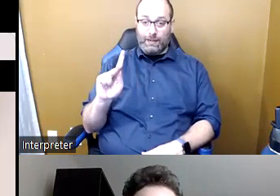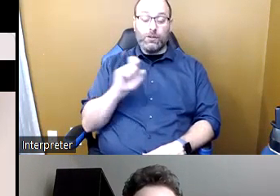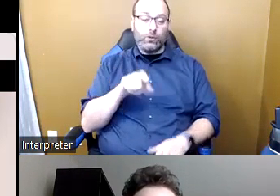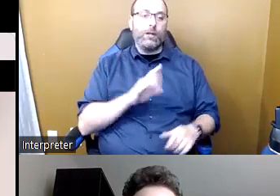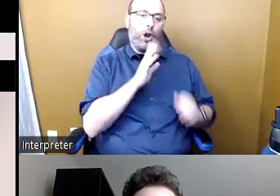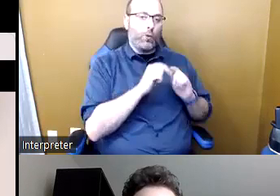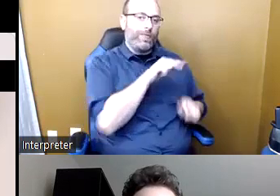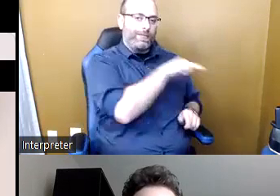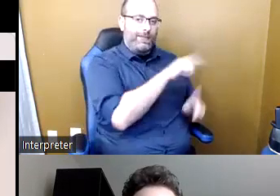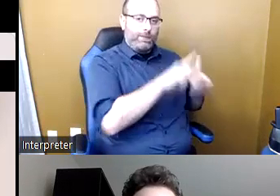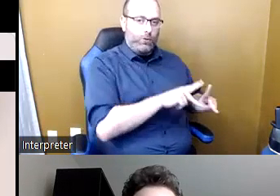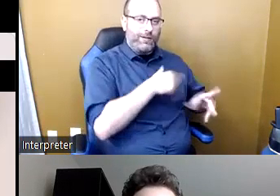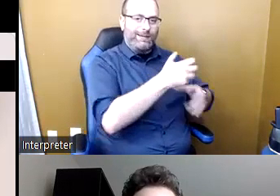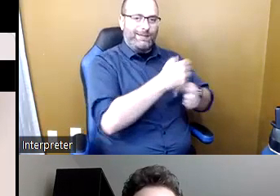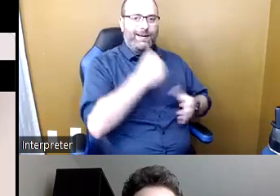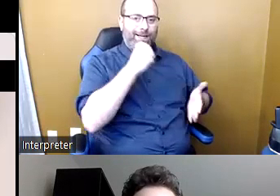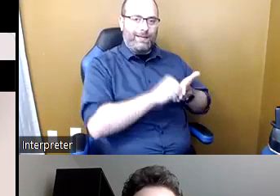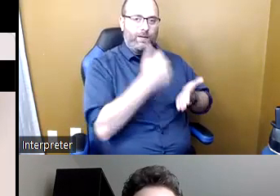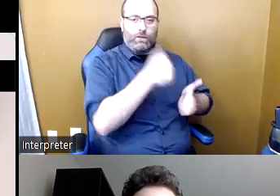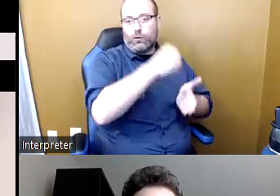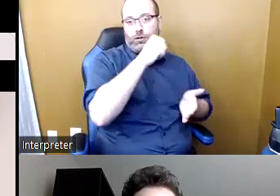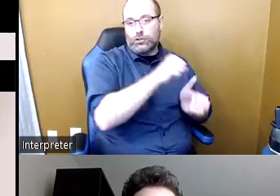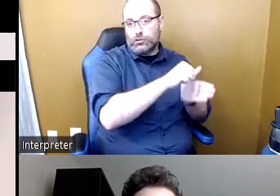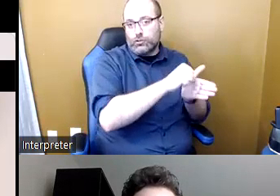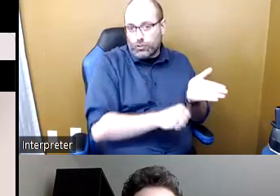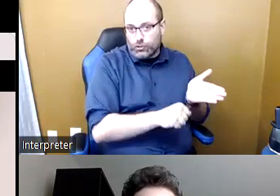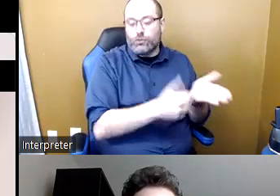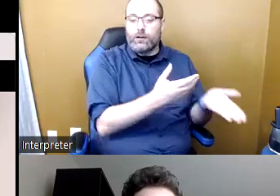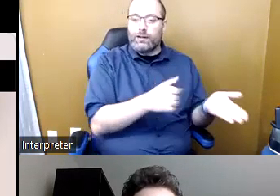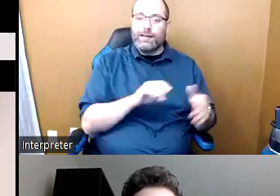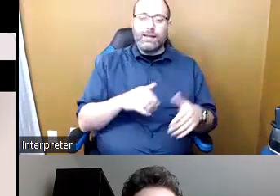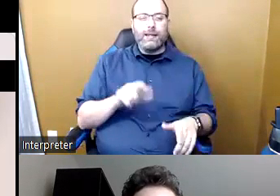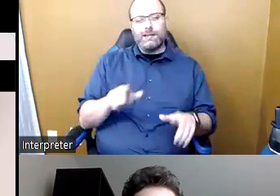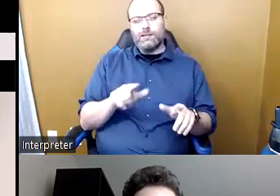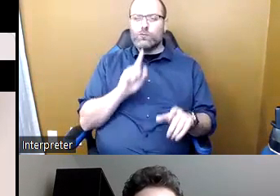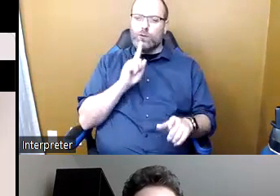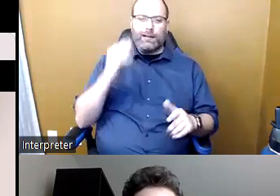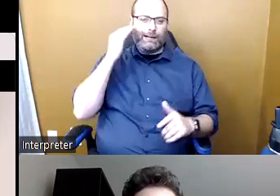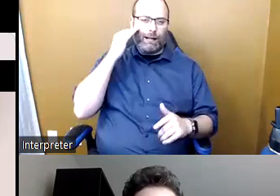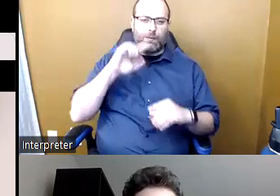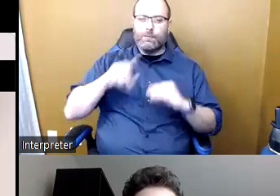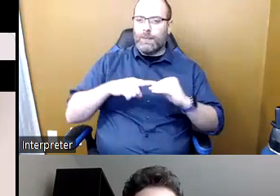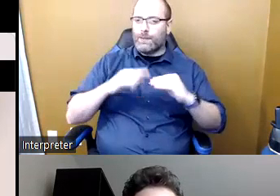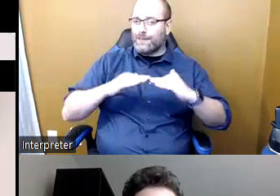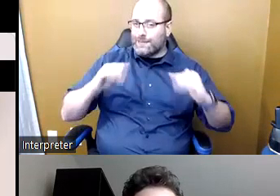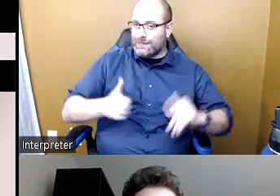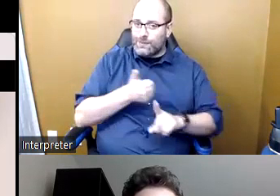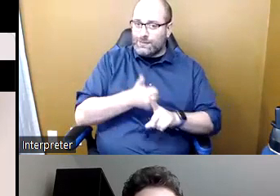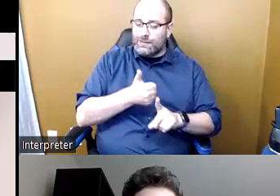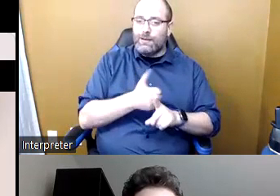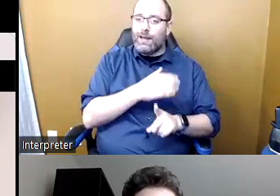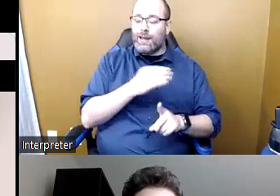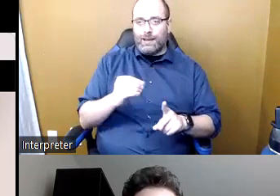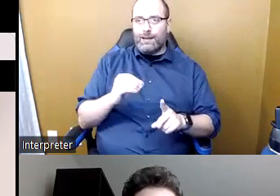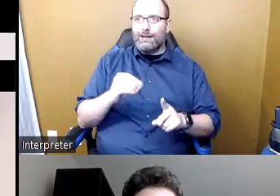a lot of, a combination of knowledge of the systems themselves and also community hive mind knowledge about where are